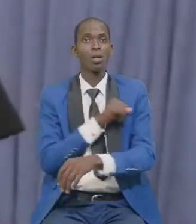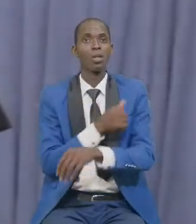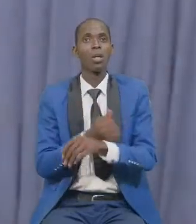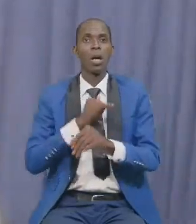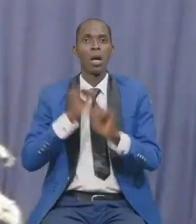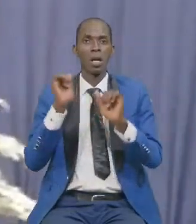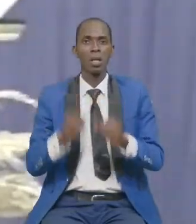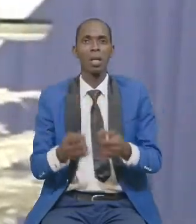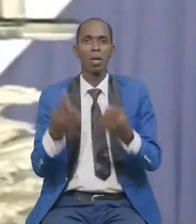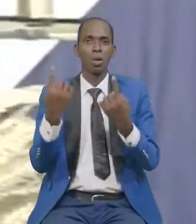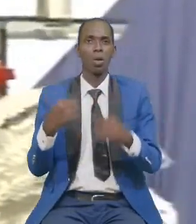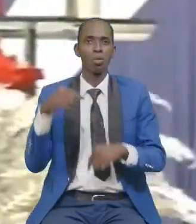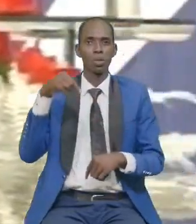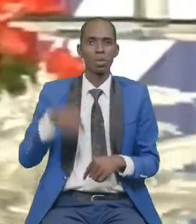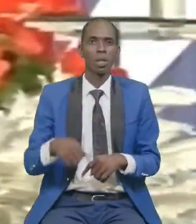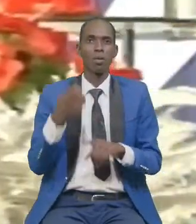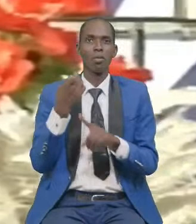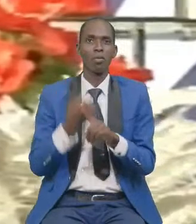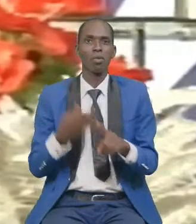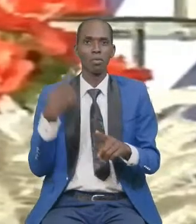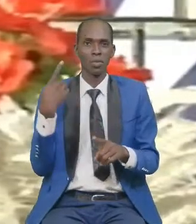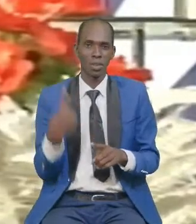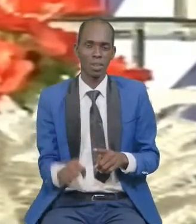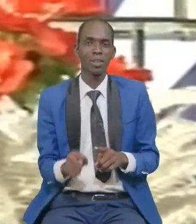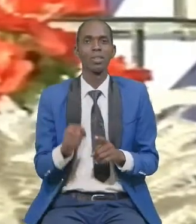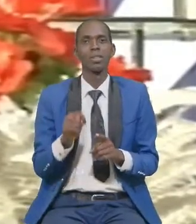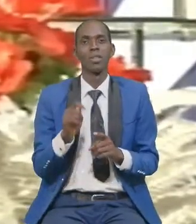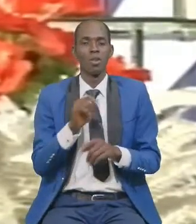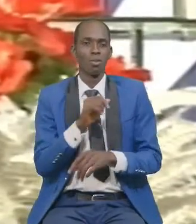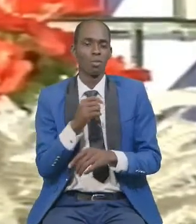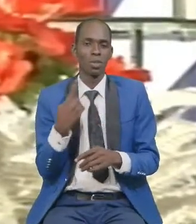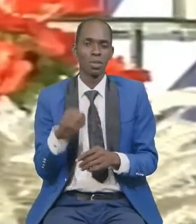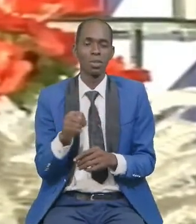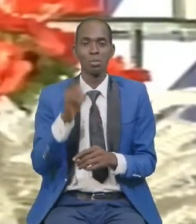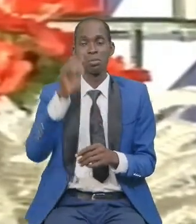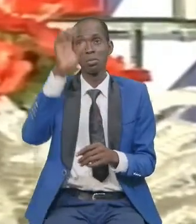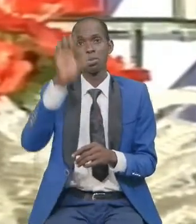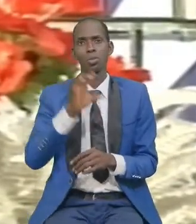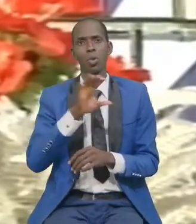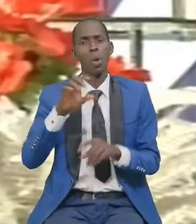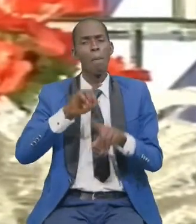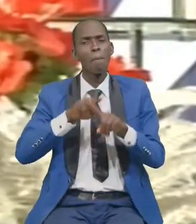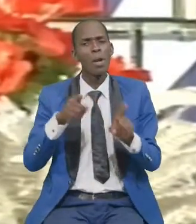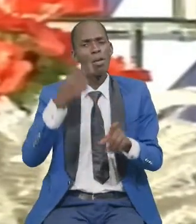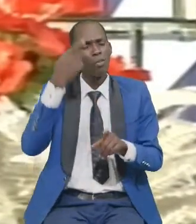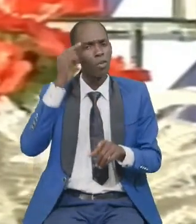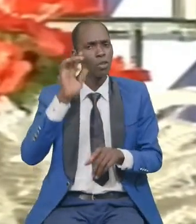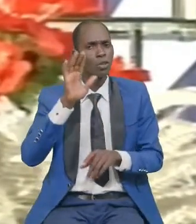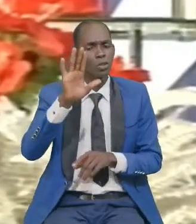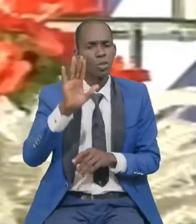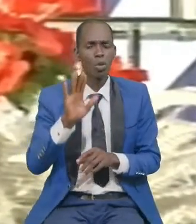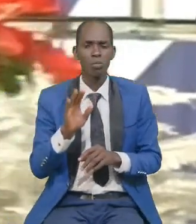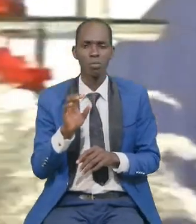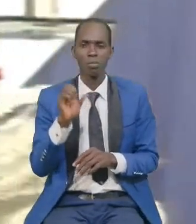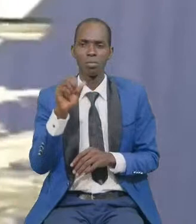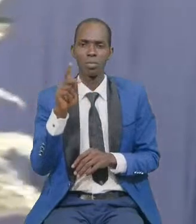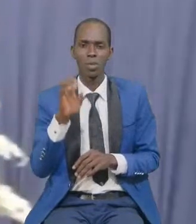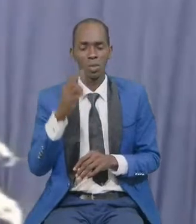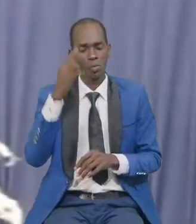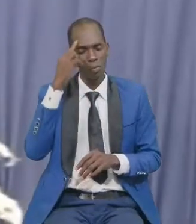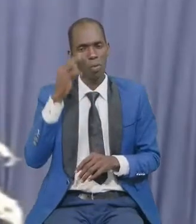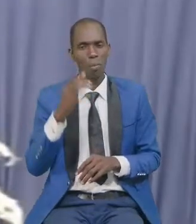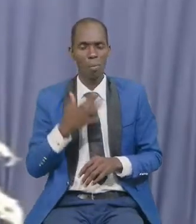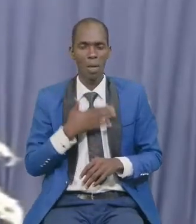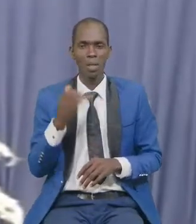from the cross. But for his sake, but for her sake, I will not come down from the cross.